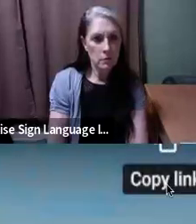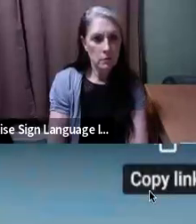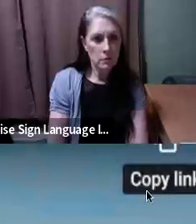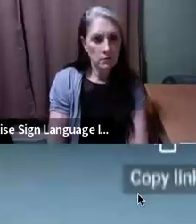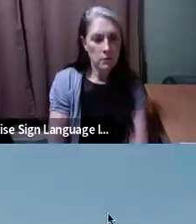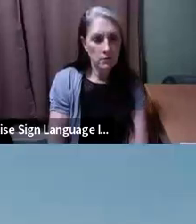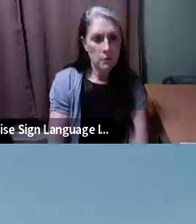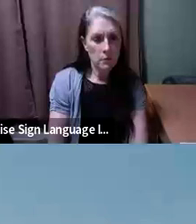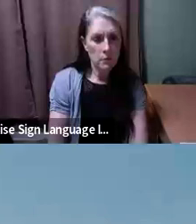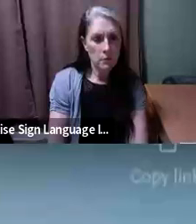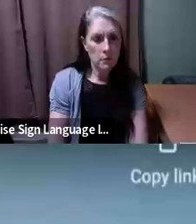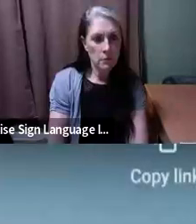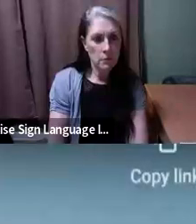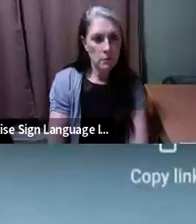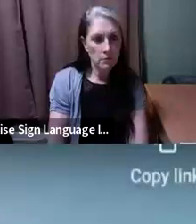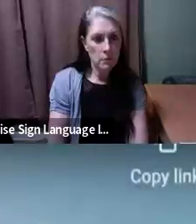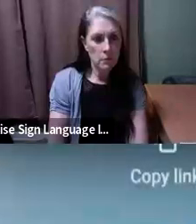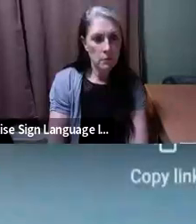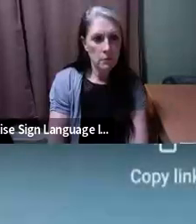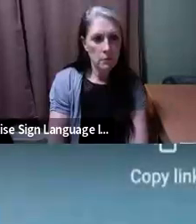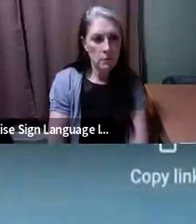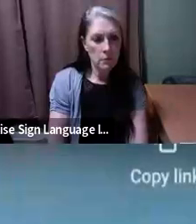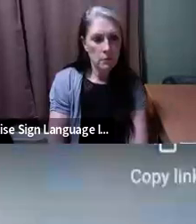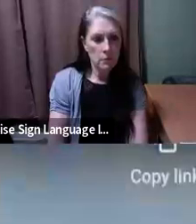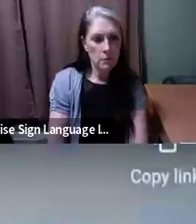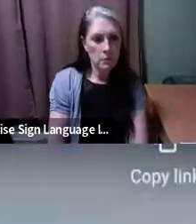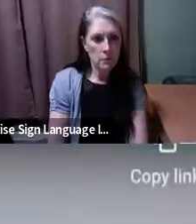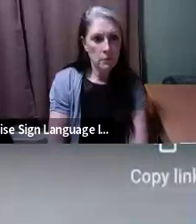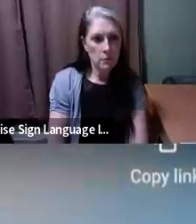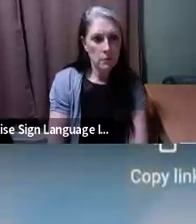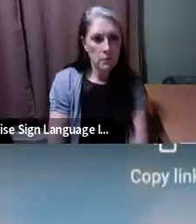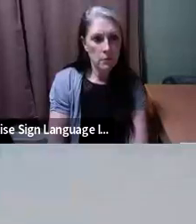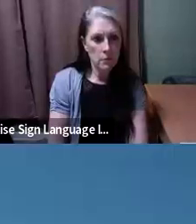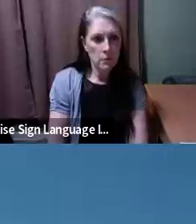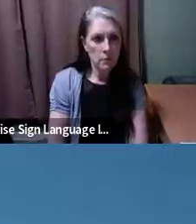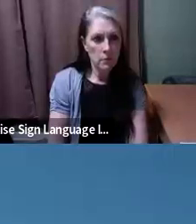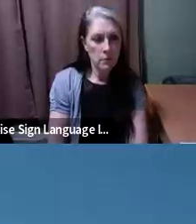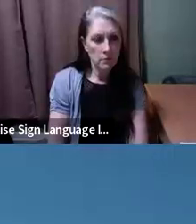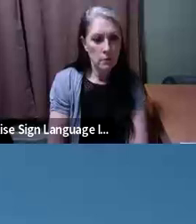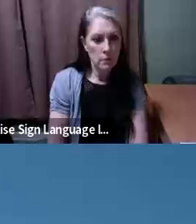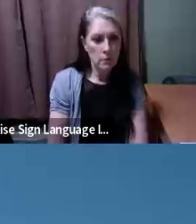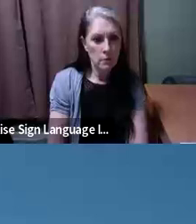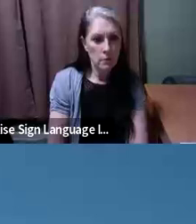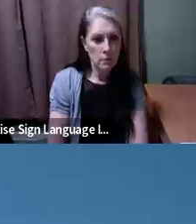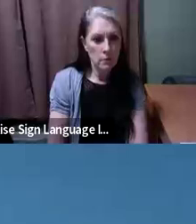near them, pressing of arms up and down, out. Yuko flutters in between Jean-Pierre and DeMarco.